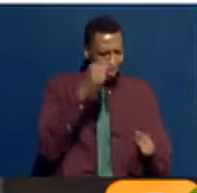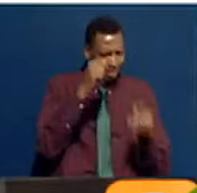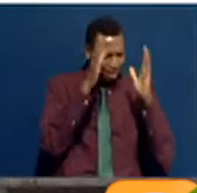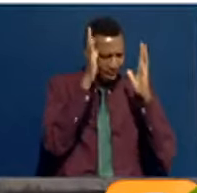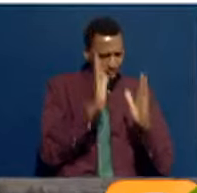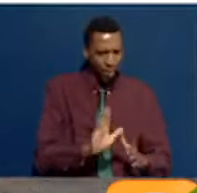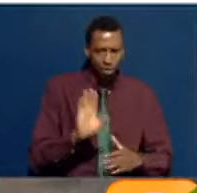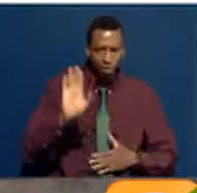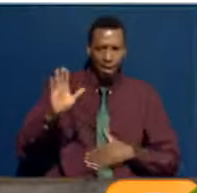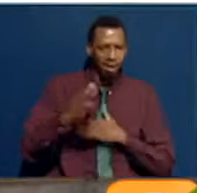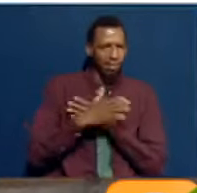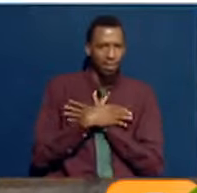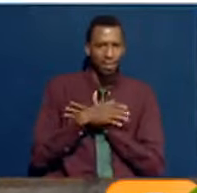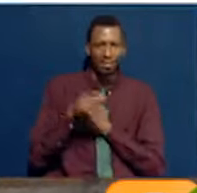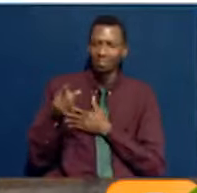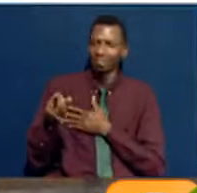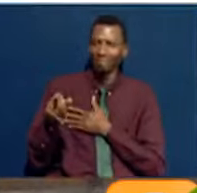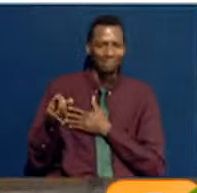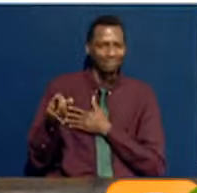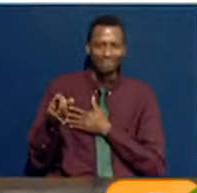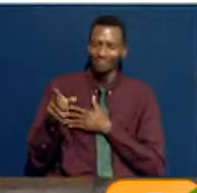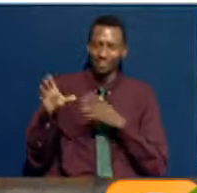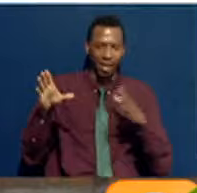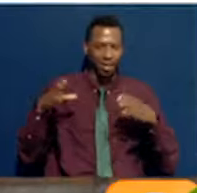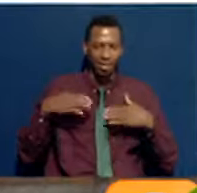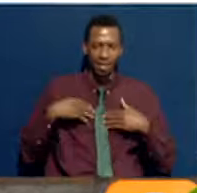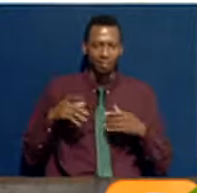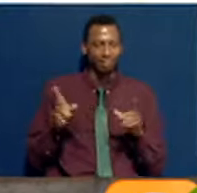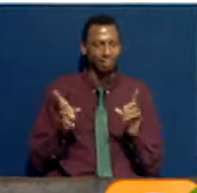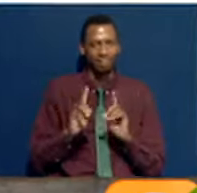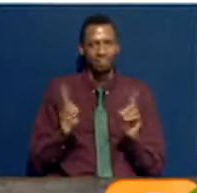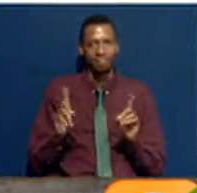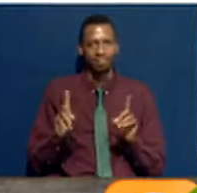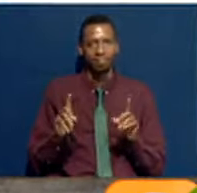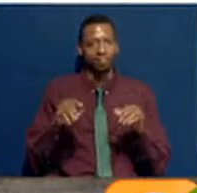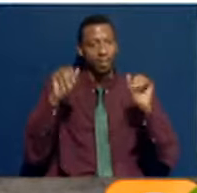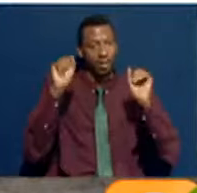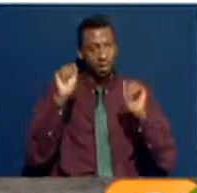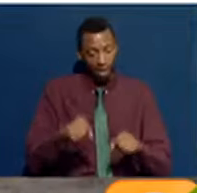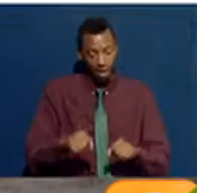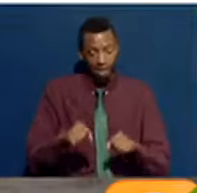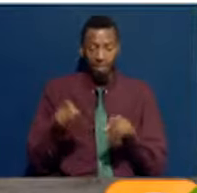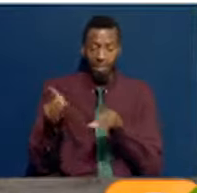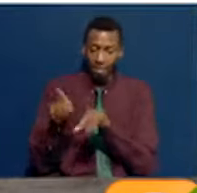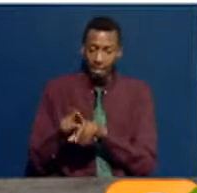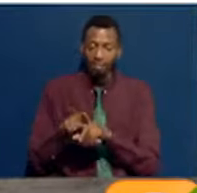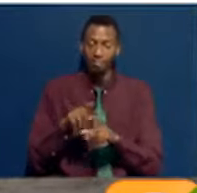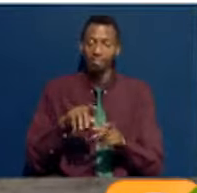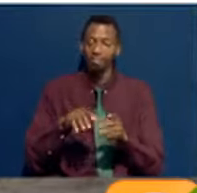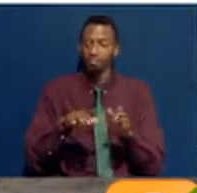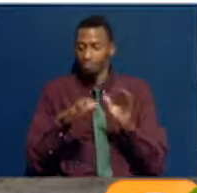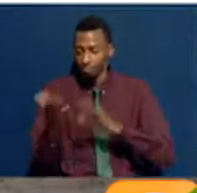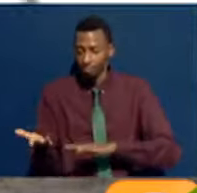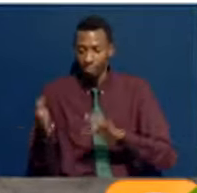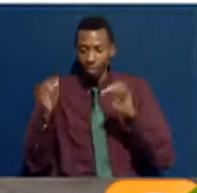mwenzako ni mambo ambayo haikubaliki. Wanaweza kwenda hiyo safari ya tatu ile ya kwenda huko.